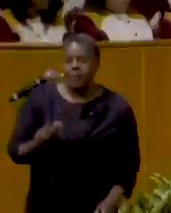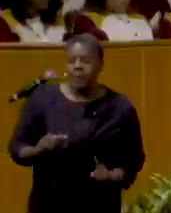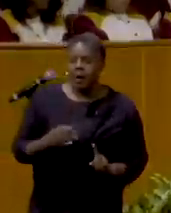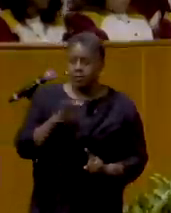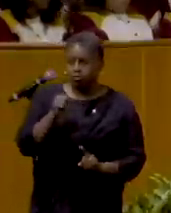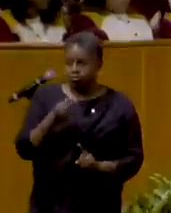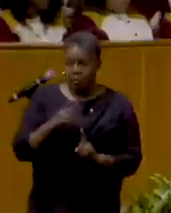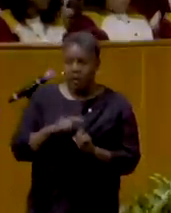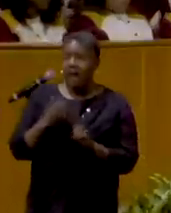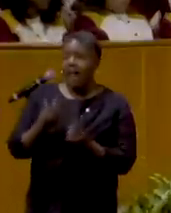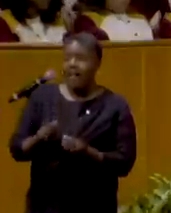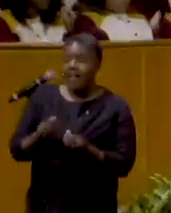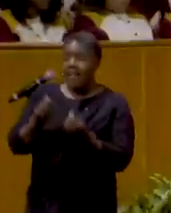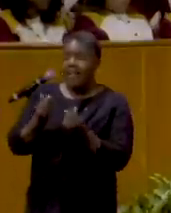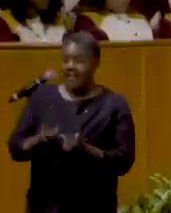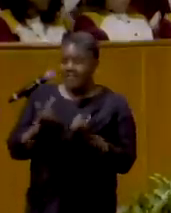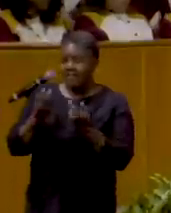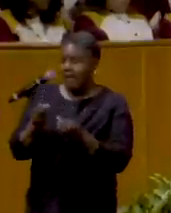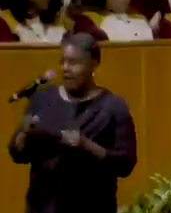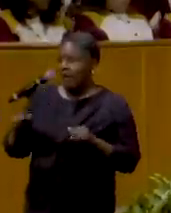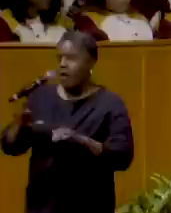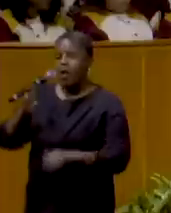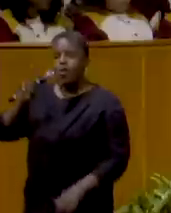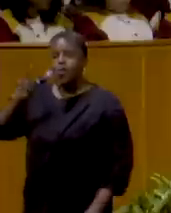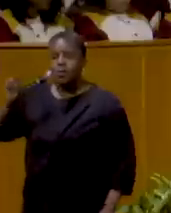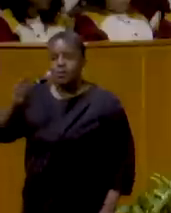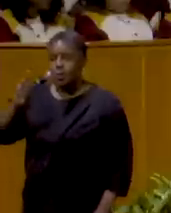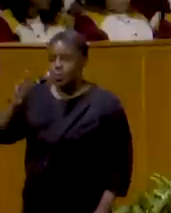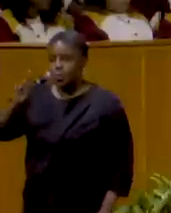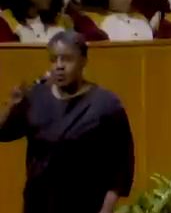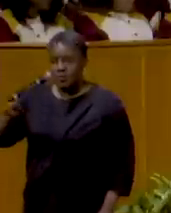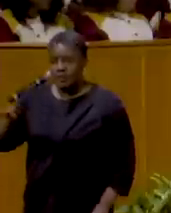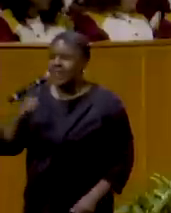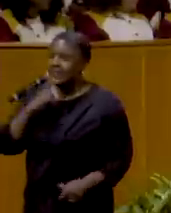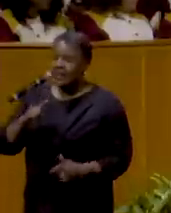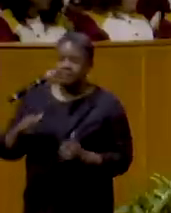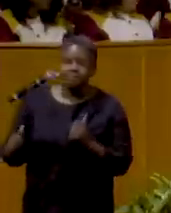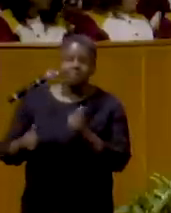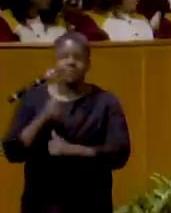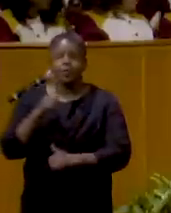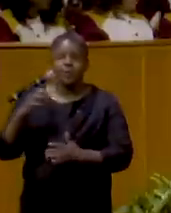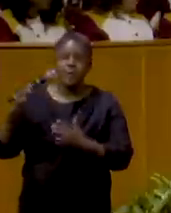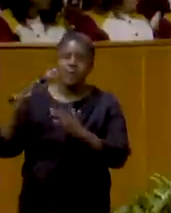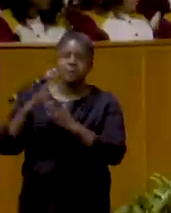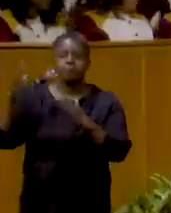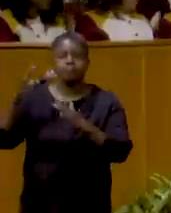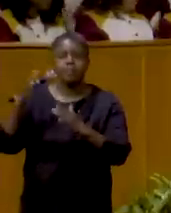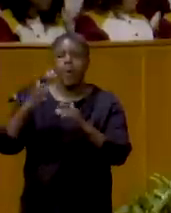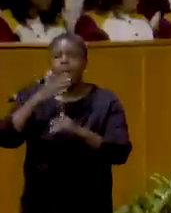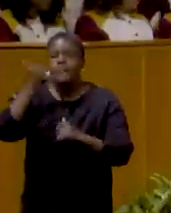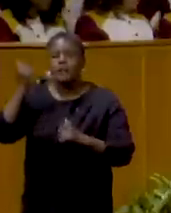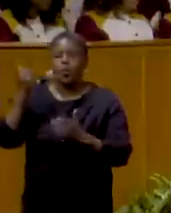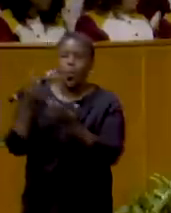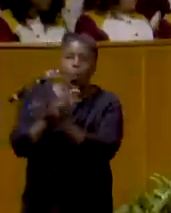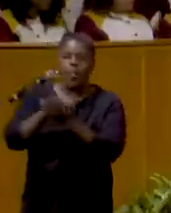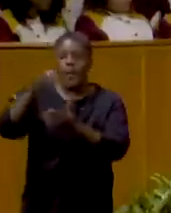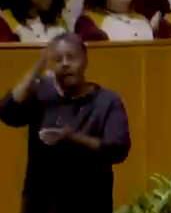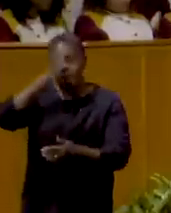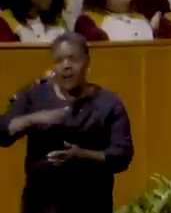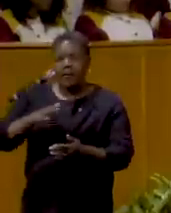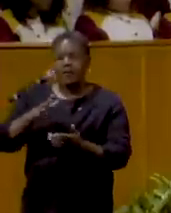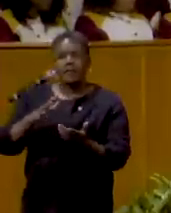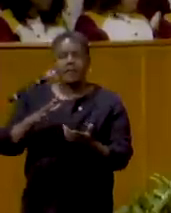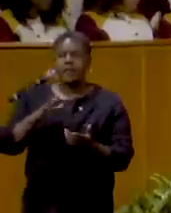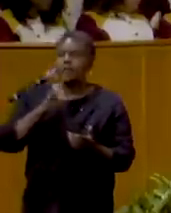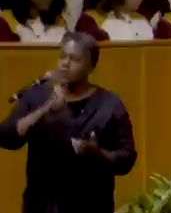Job lives in a land called Uz. The Bible says he's the holiest man in the land. Job